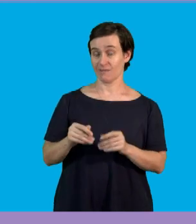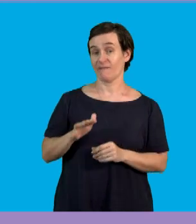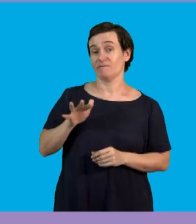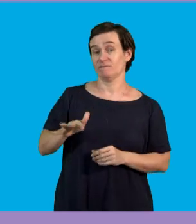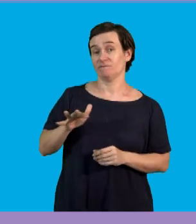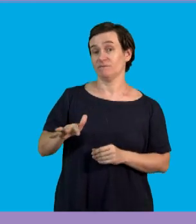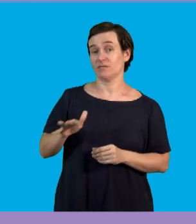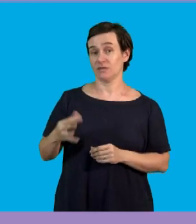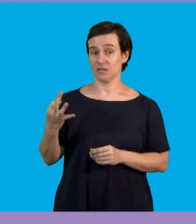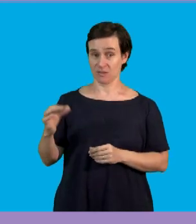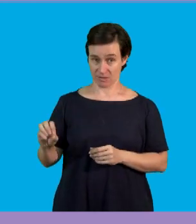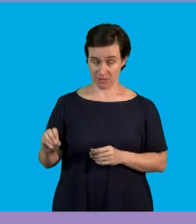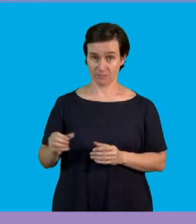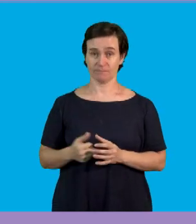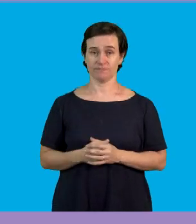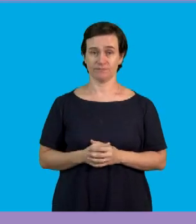10,